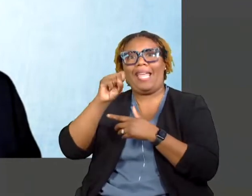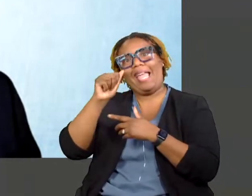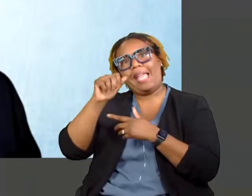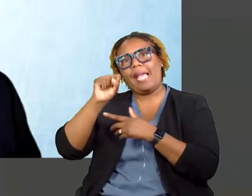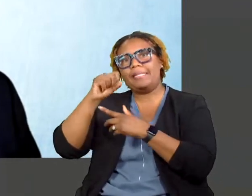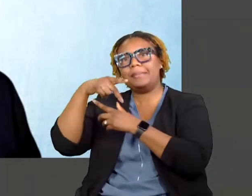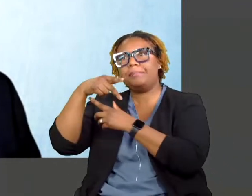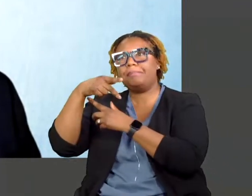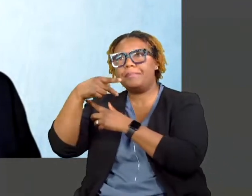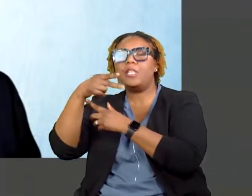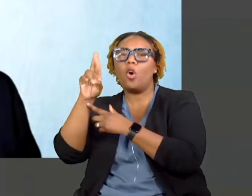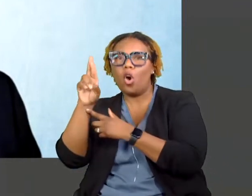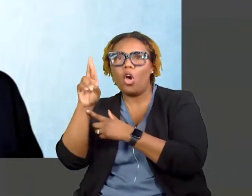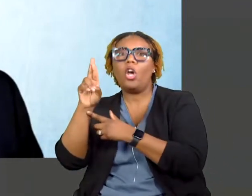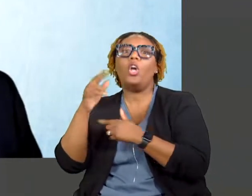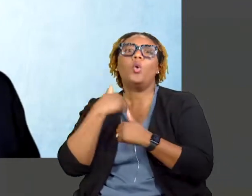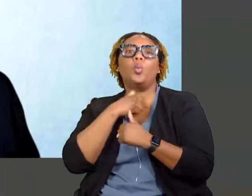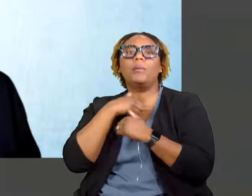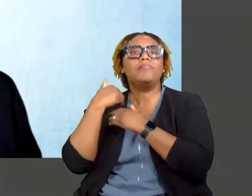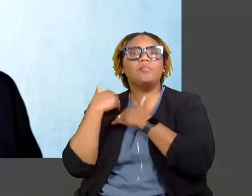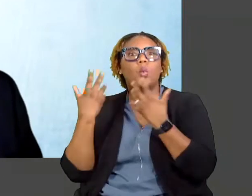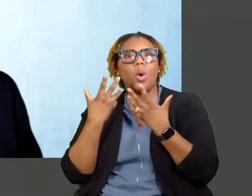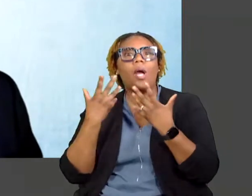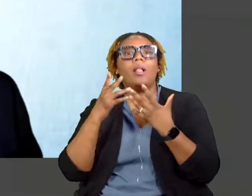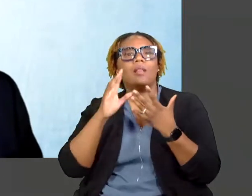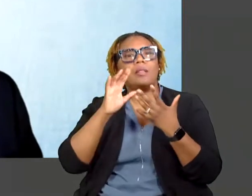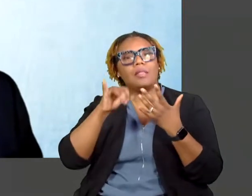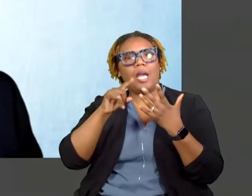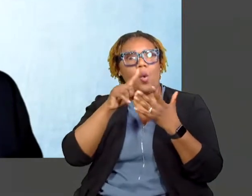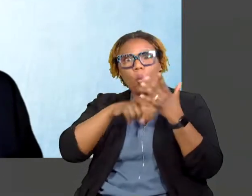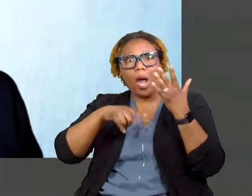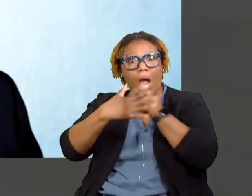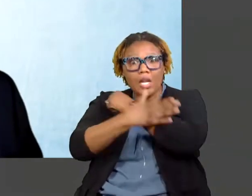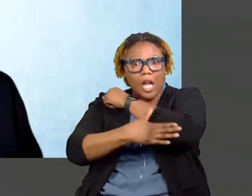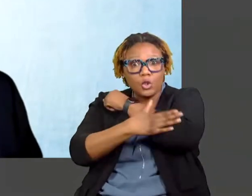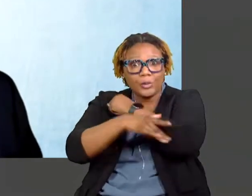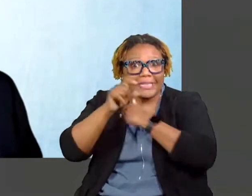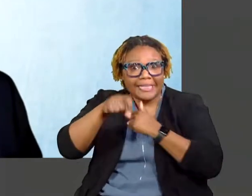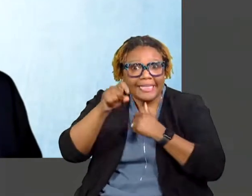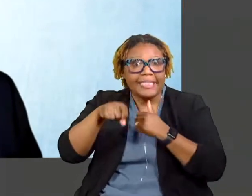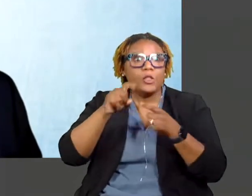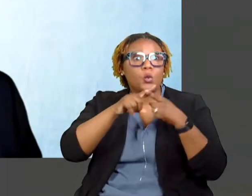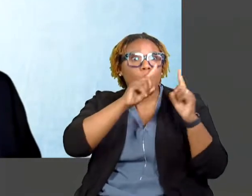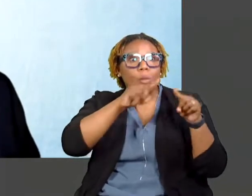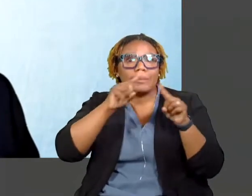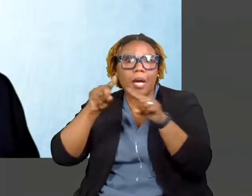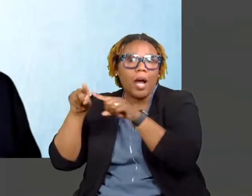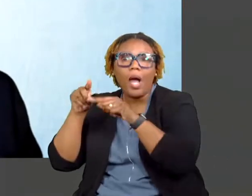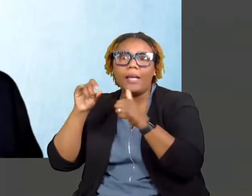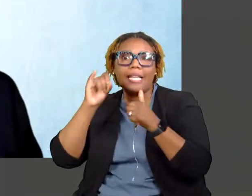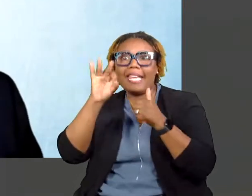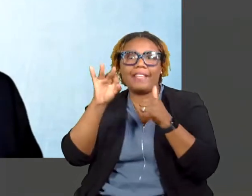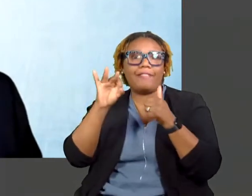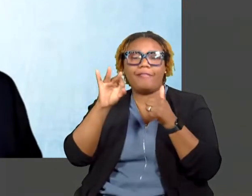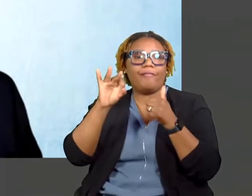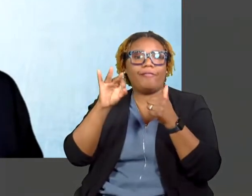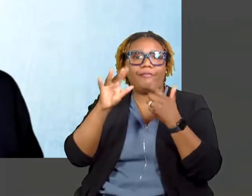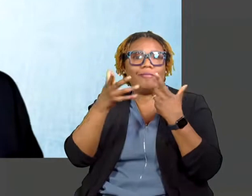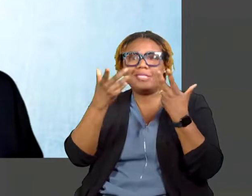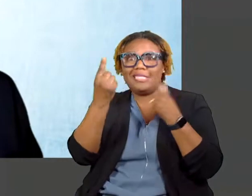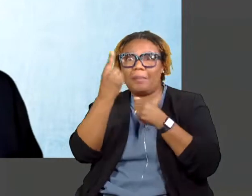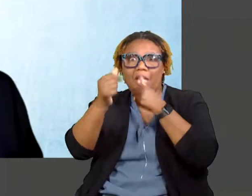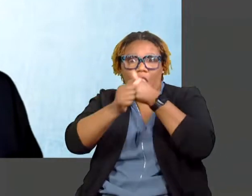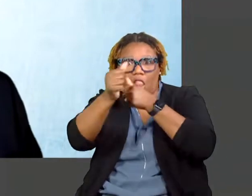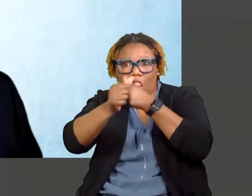and stockpile the medical countermeasures that the country might need to respond to a wide array of potential threats to